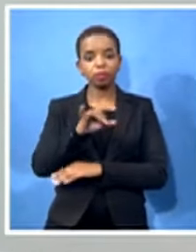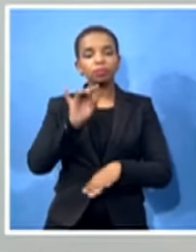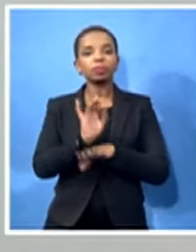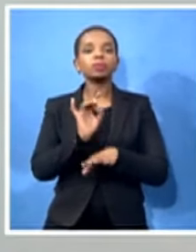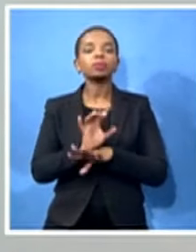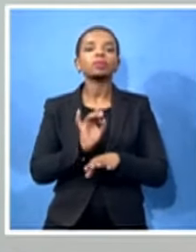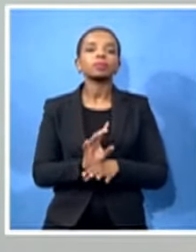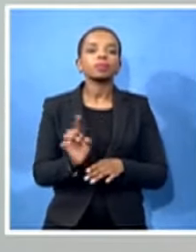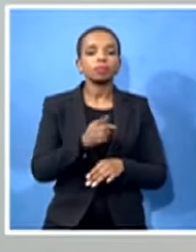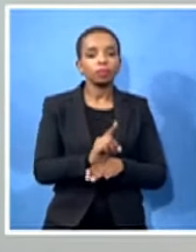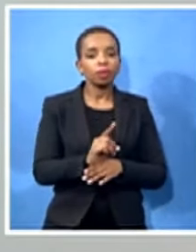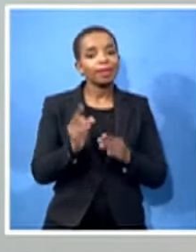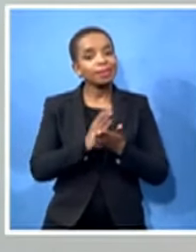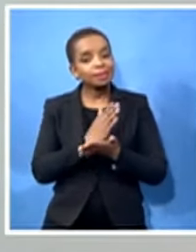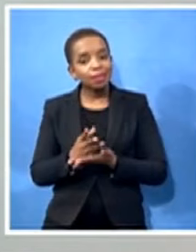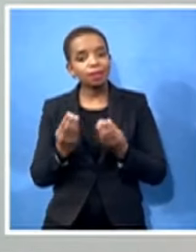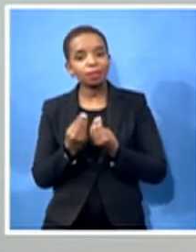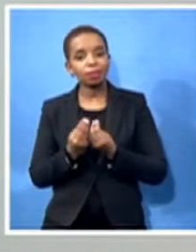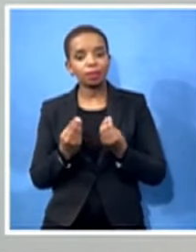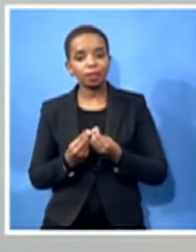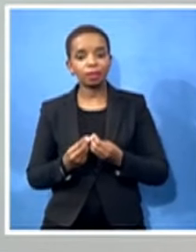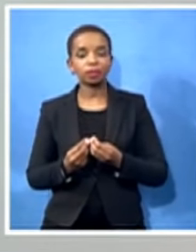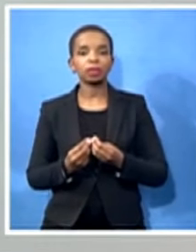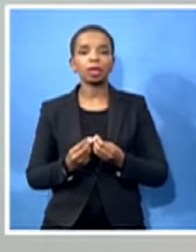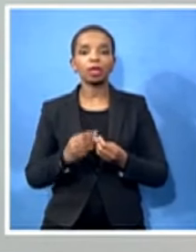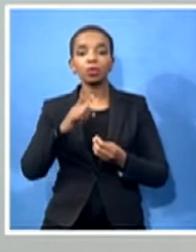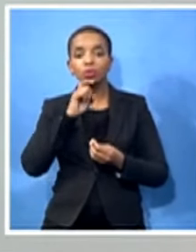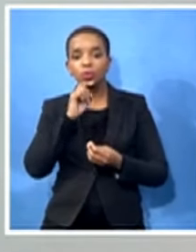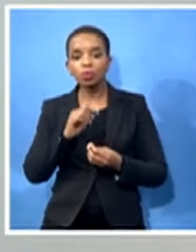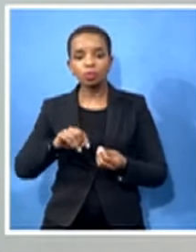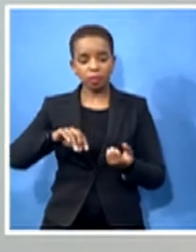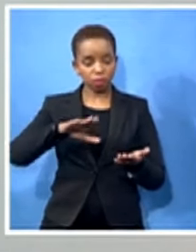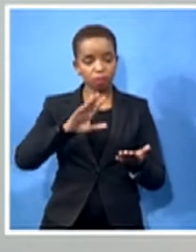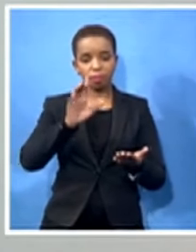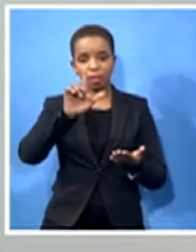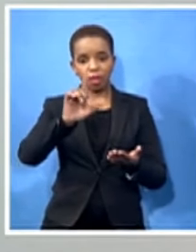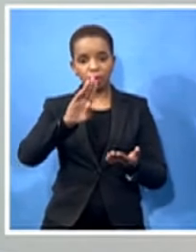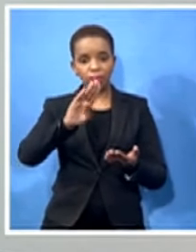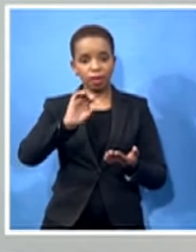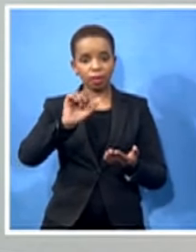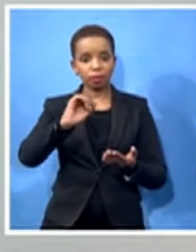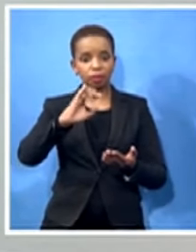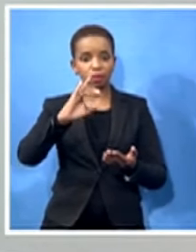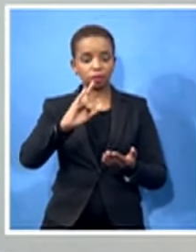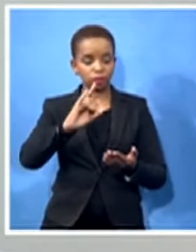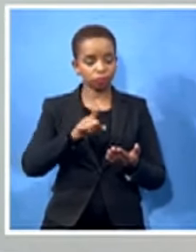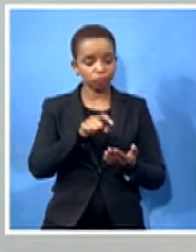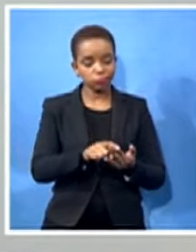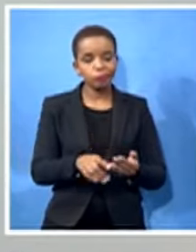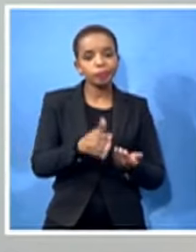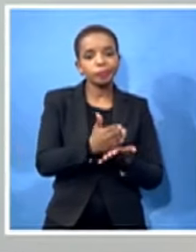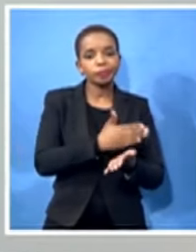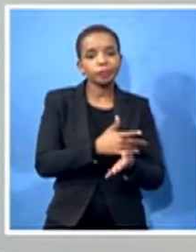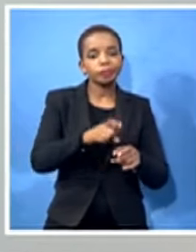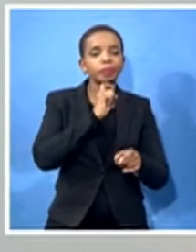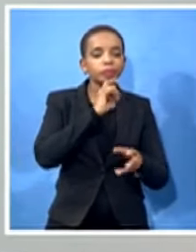actually wash them. So using a bleach as an example to pre-treat your masks is something that you should be doing. And ideally try and use